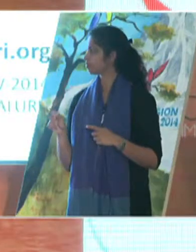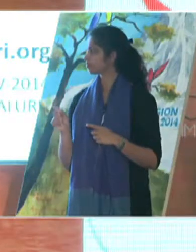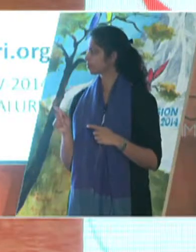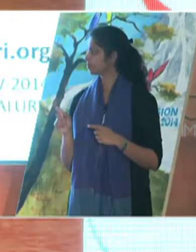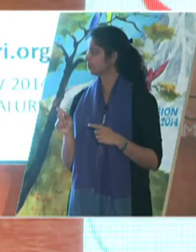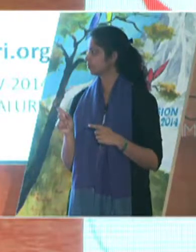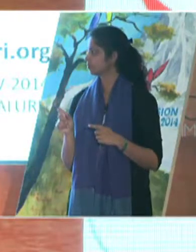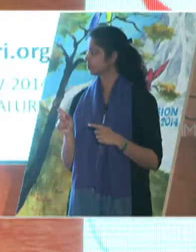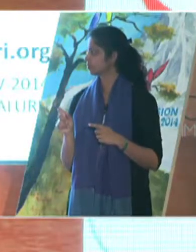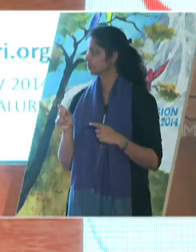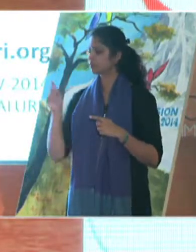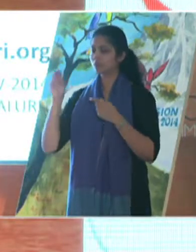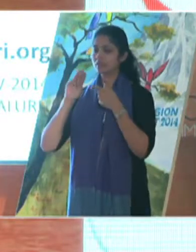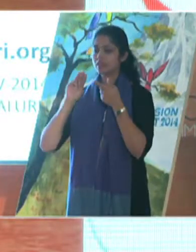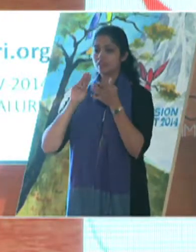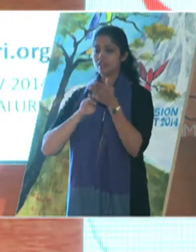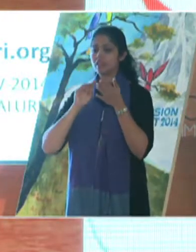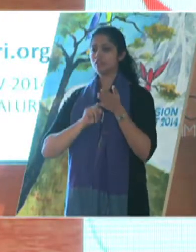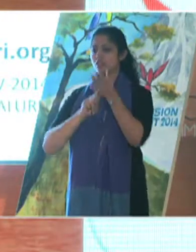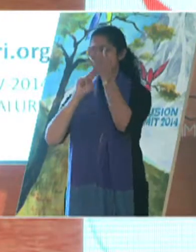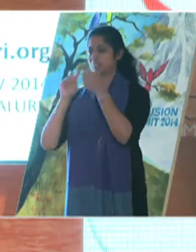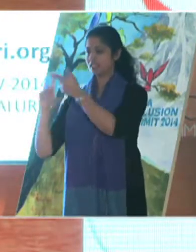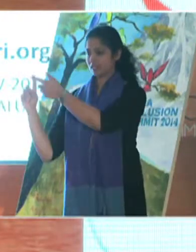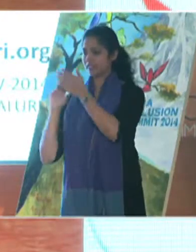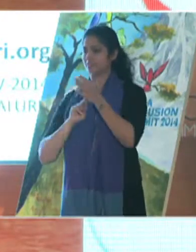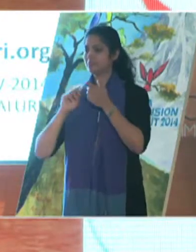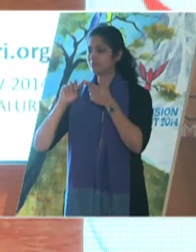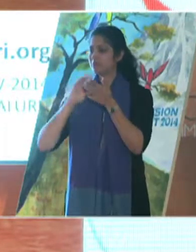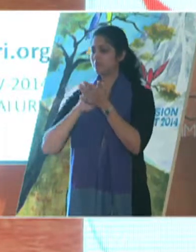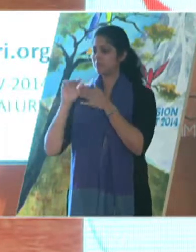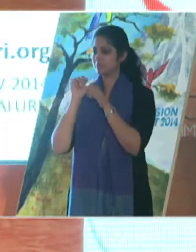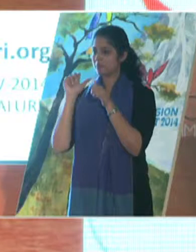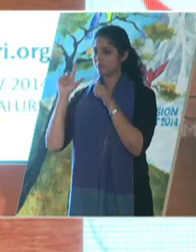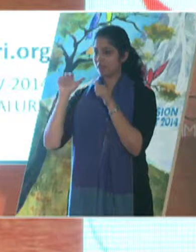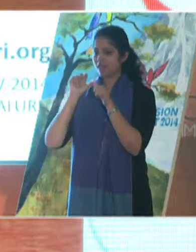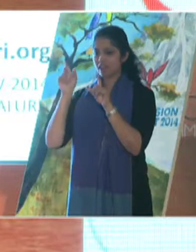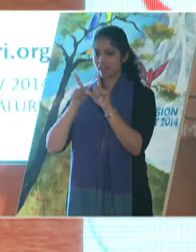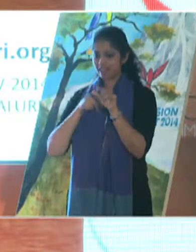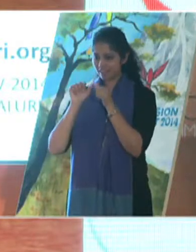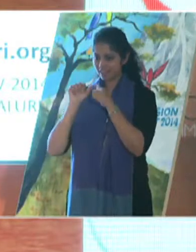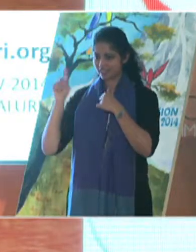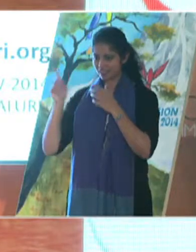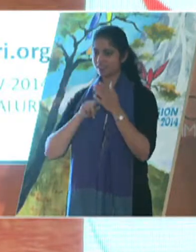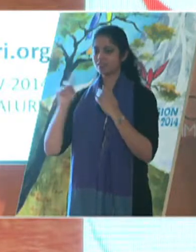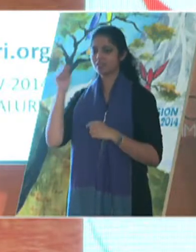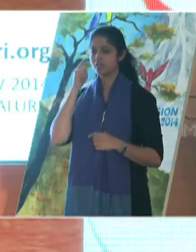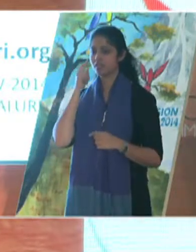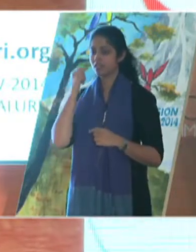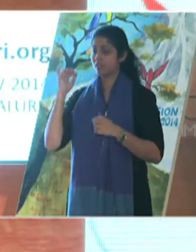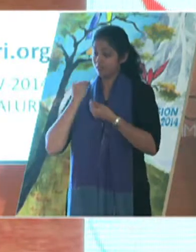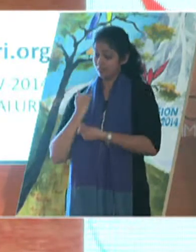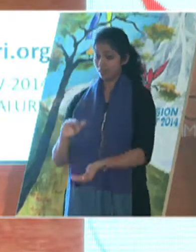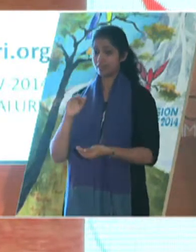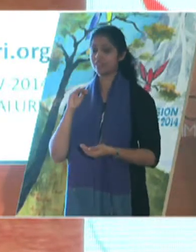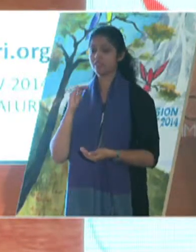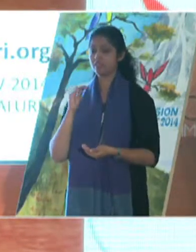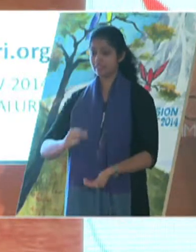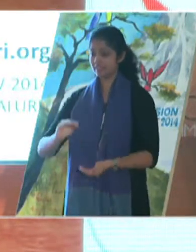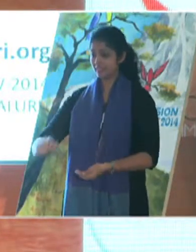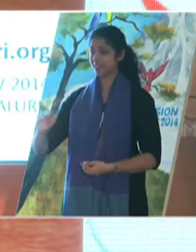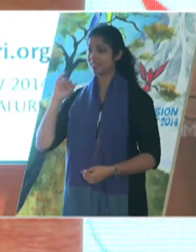Kerala, in the south of India, in Trivandrum, we trained 98 participants from 35 countries. They already